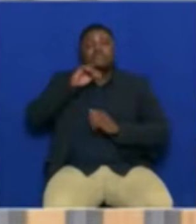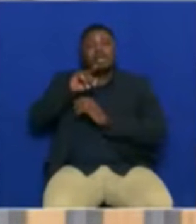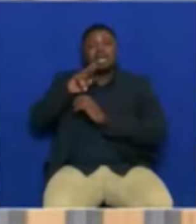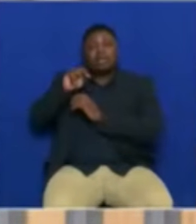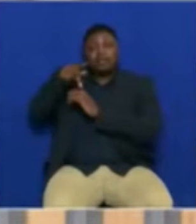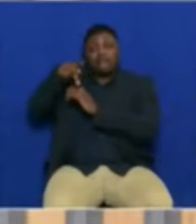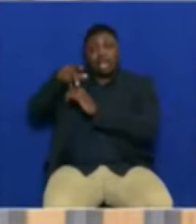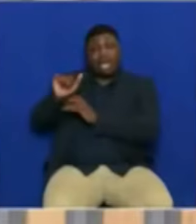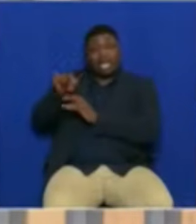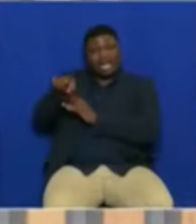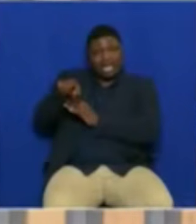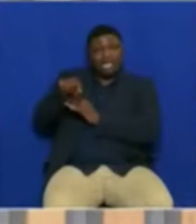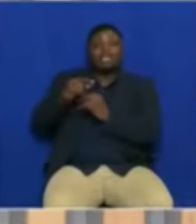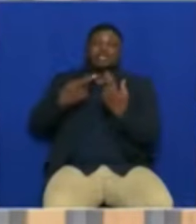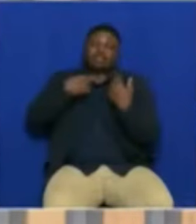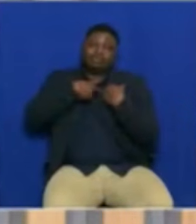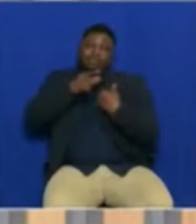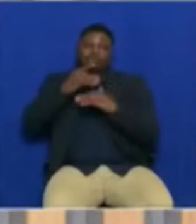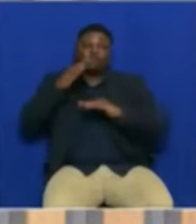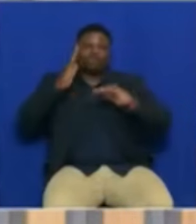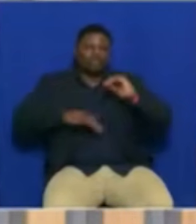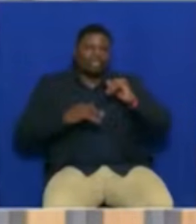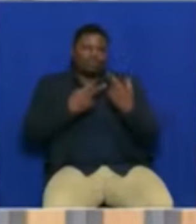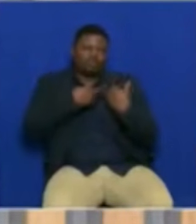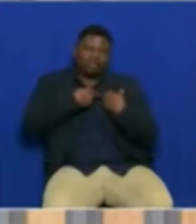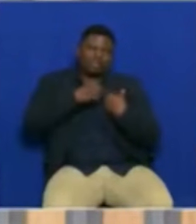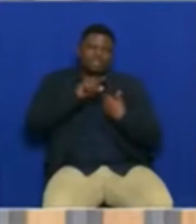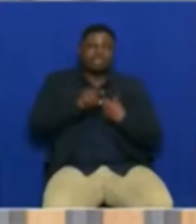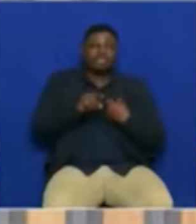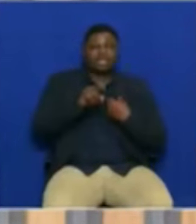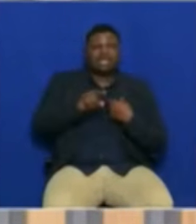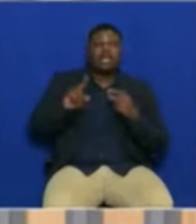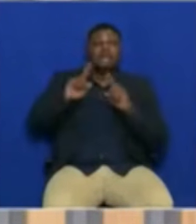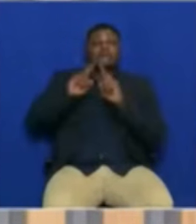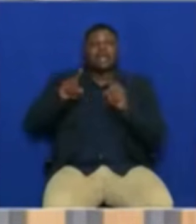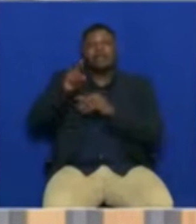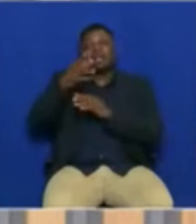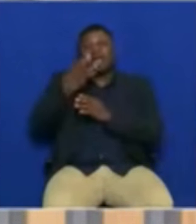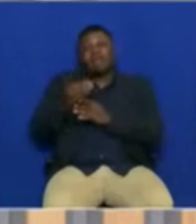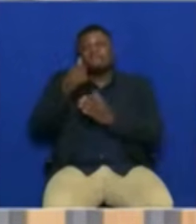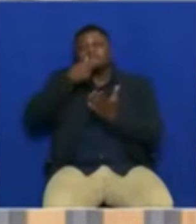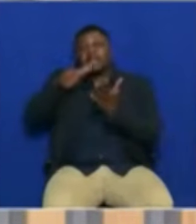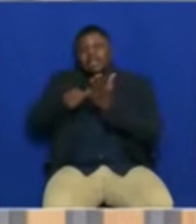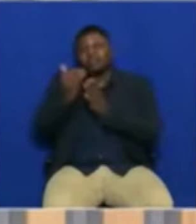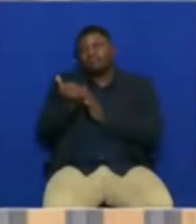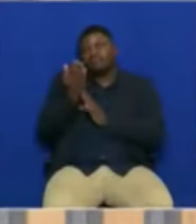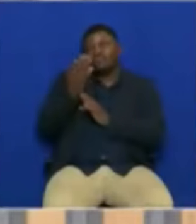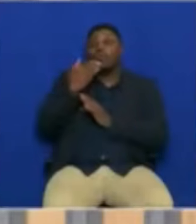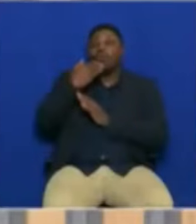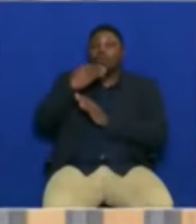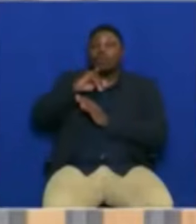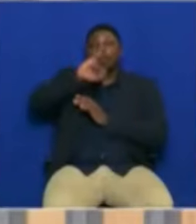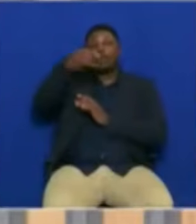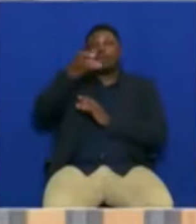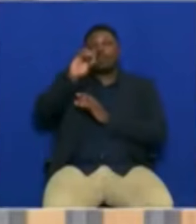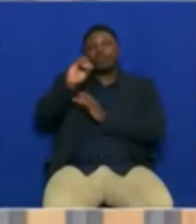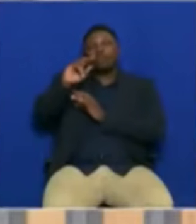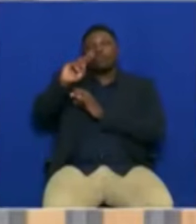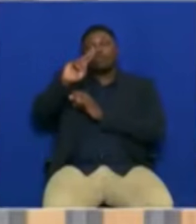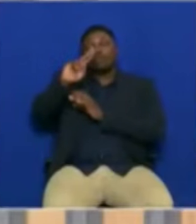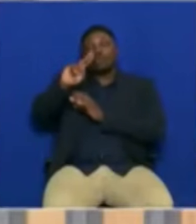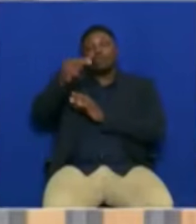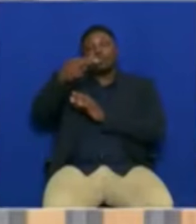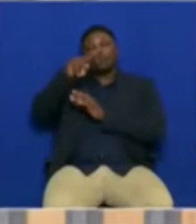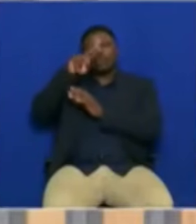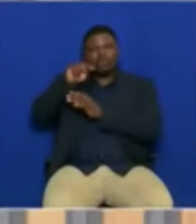Division, Pretoria, and it's addressed to Advocate Johnson, Director at IDEC. And it